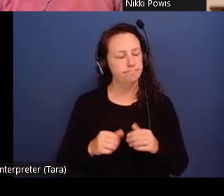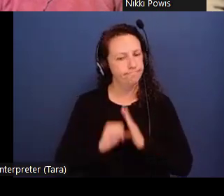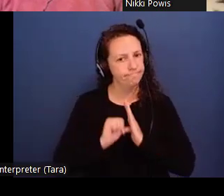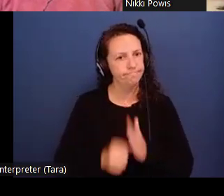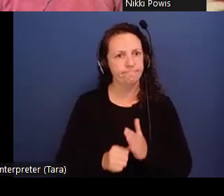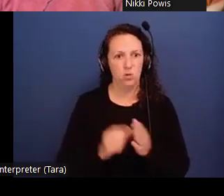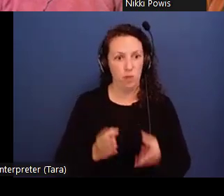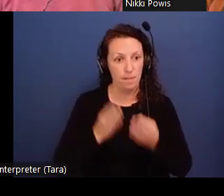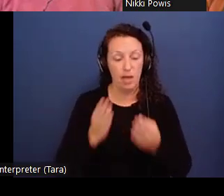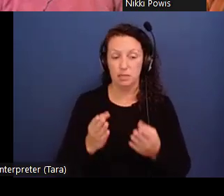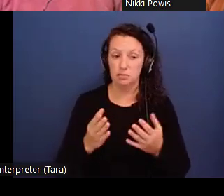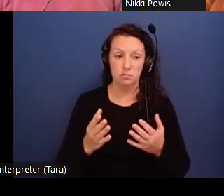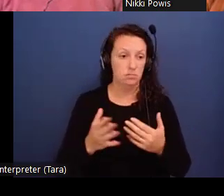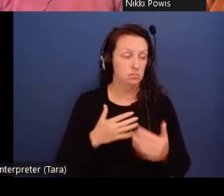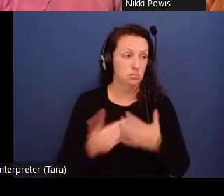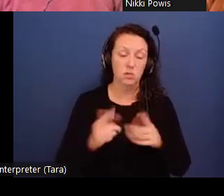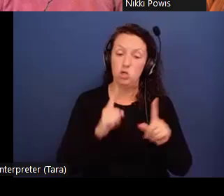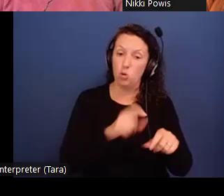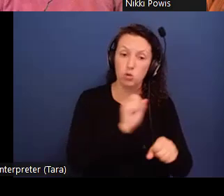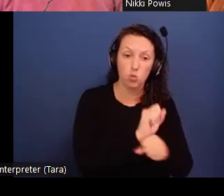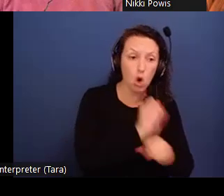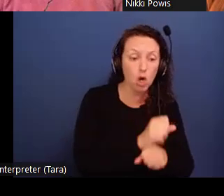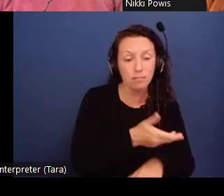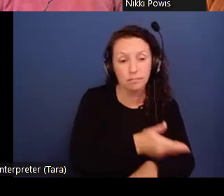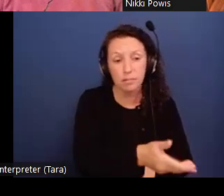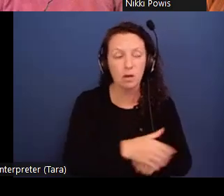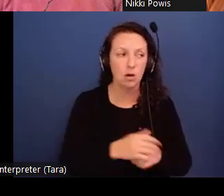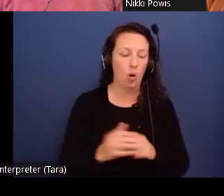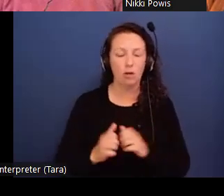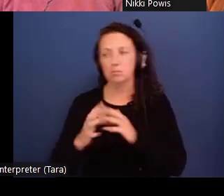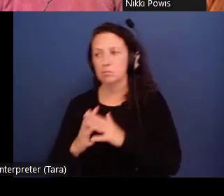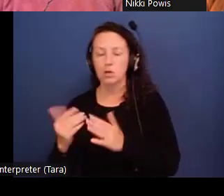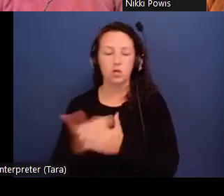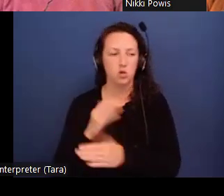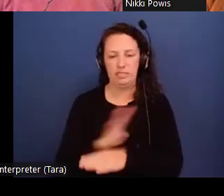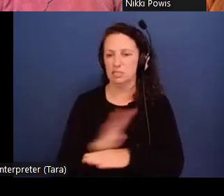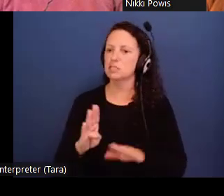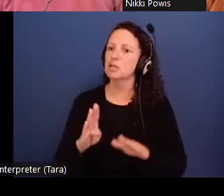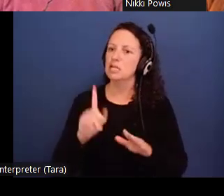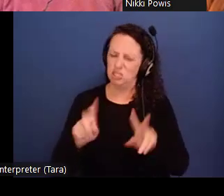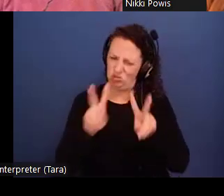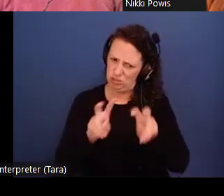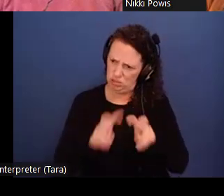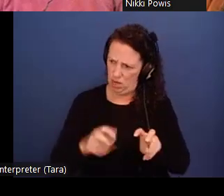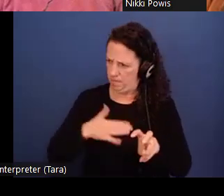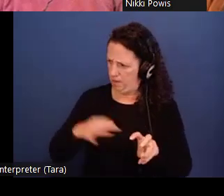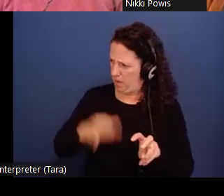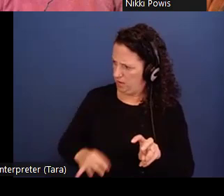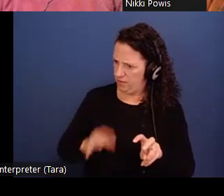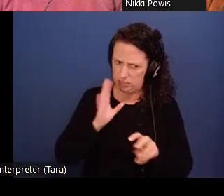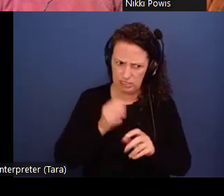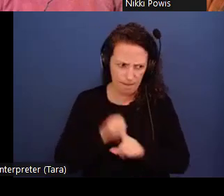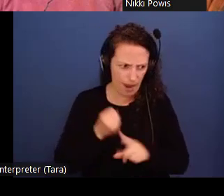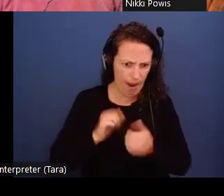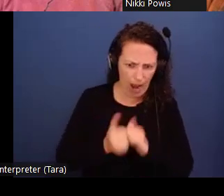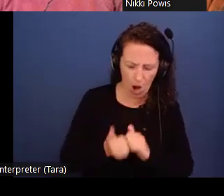just going to work or they're starting a business, they really totally understand what is going to happen to those benefits at what point, and also be